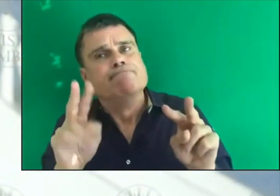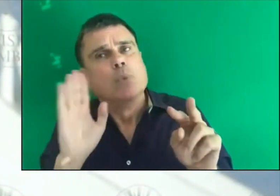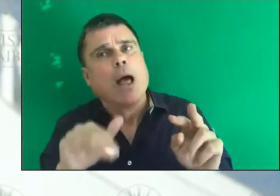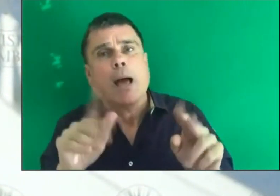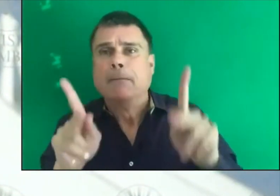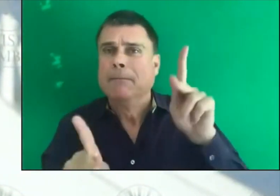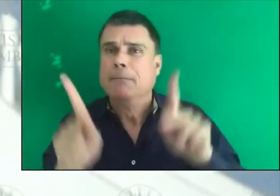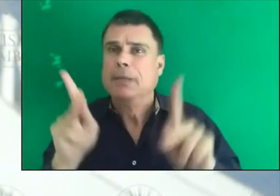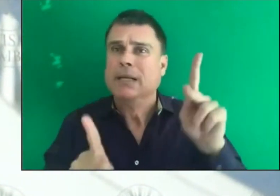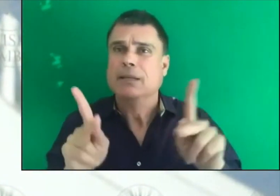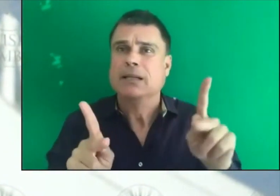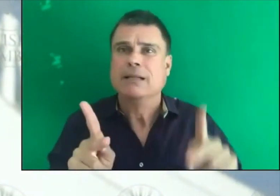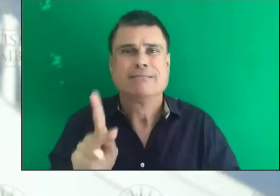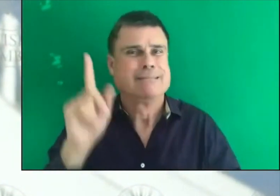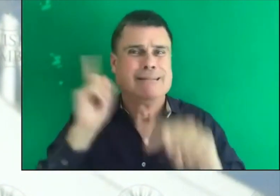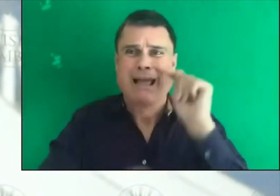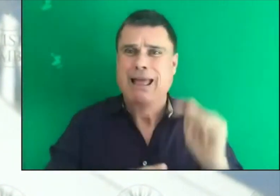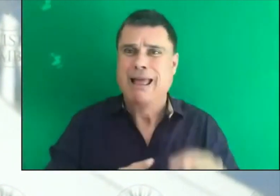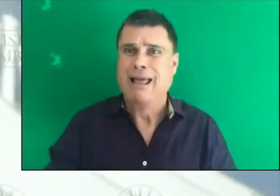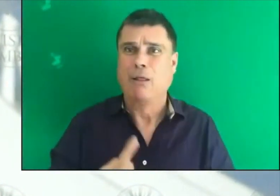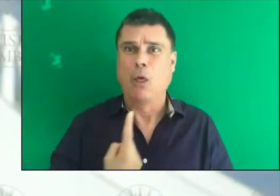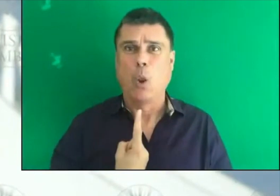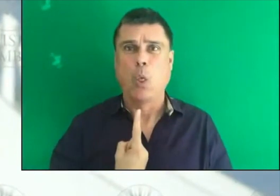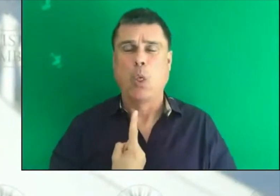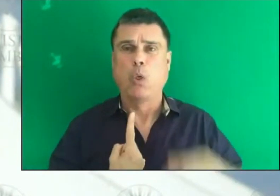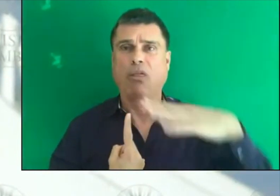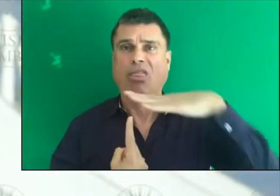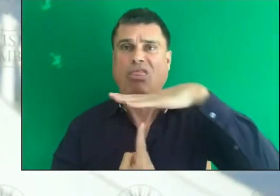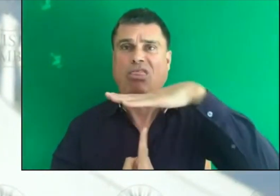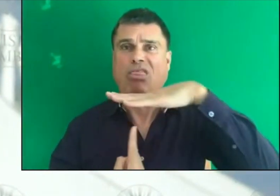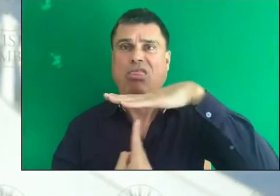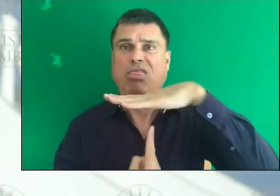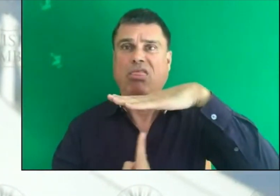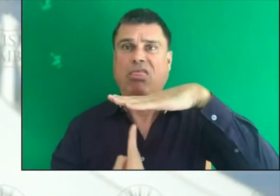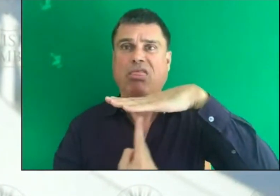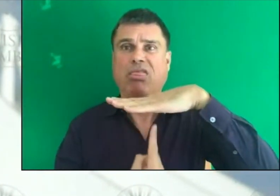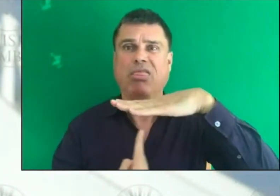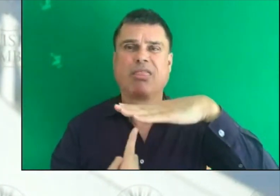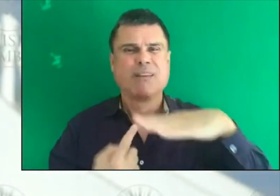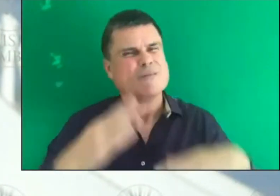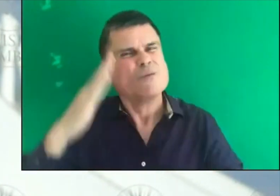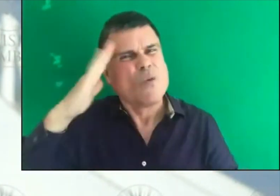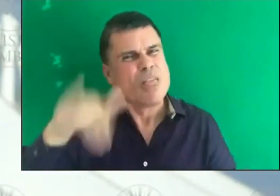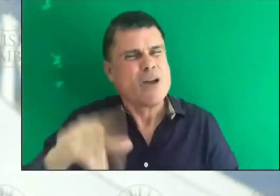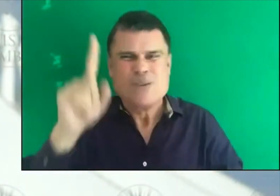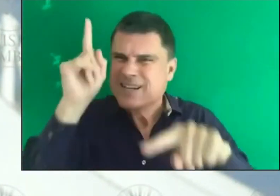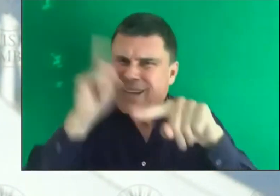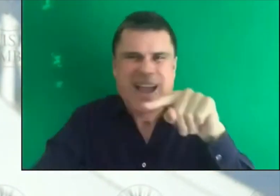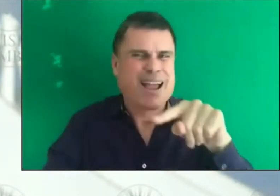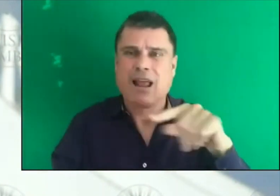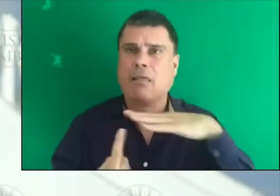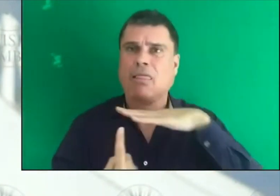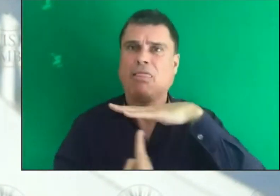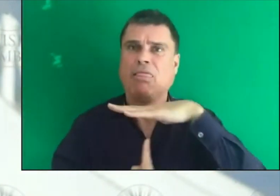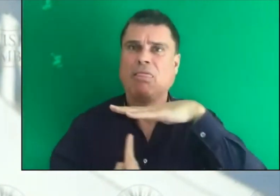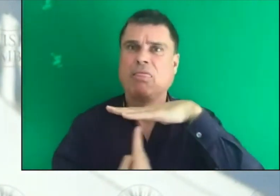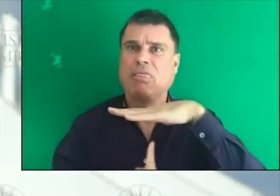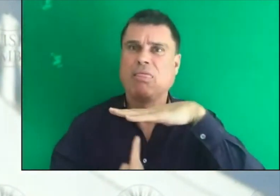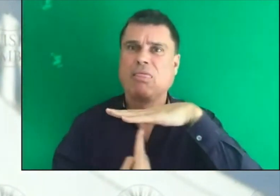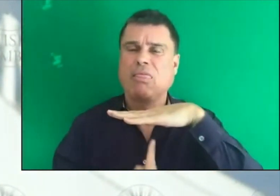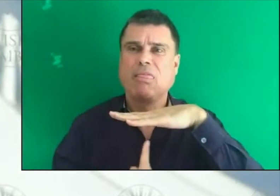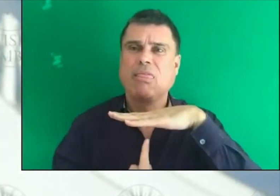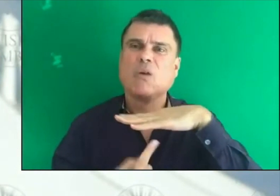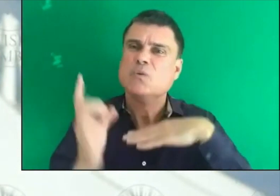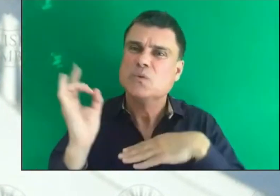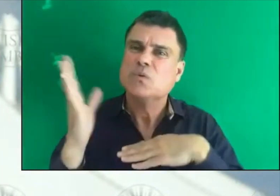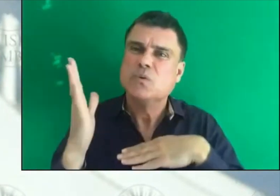the colleague and the seniors advocate, Isabel McKenzie, helped lead with members from all the political parties and involved the